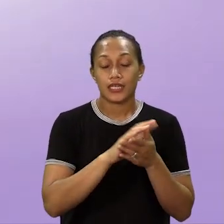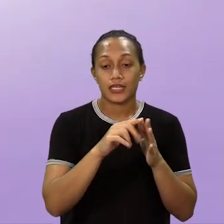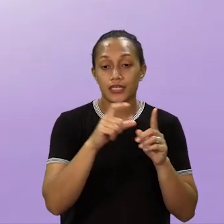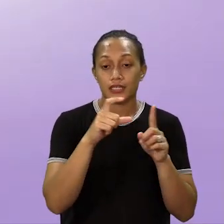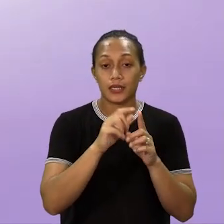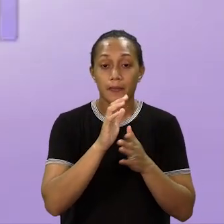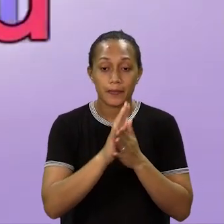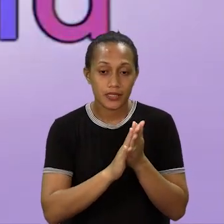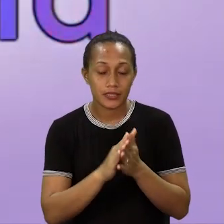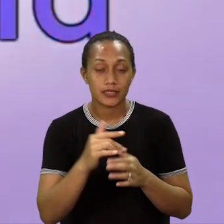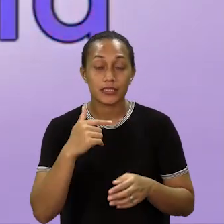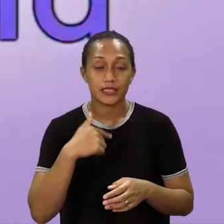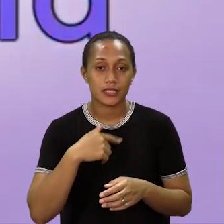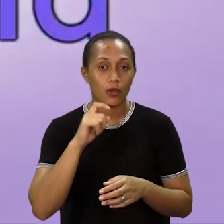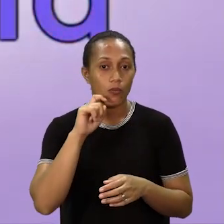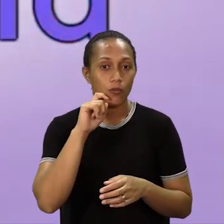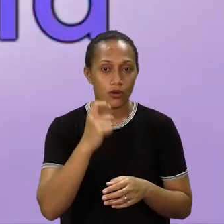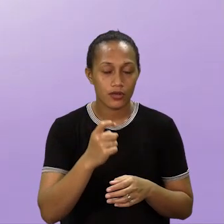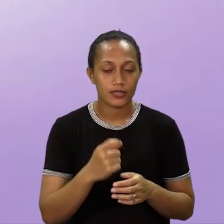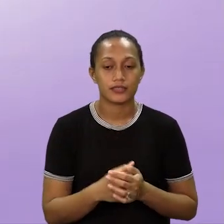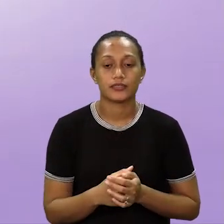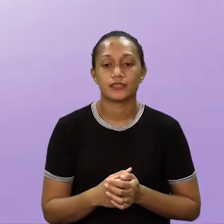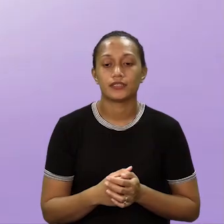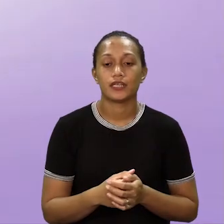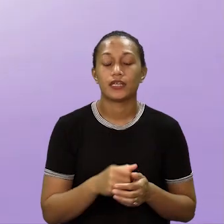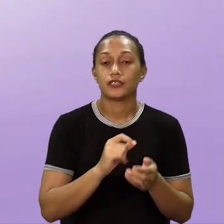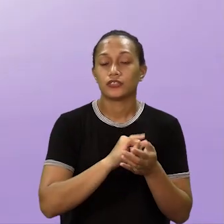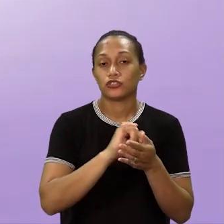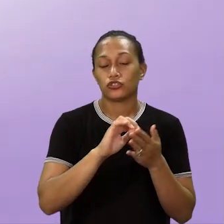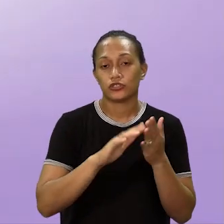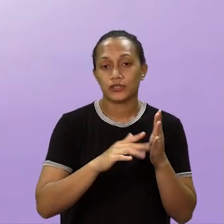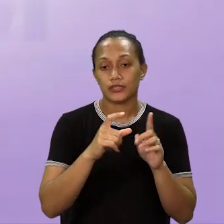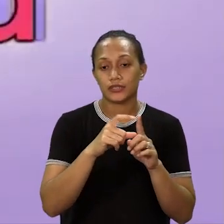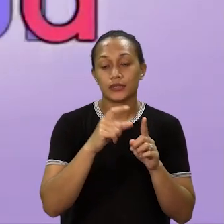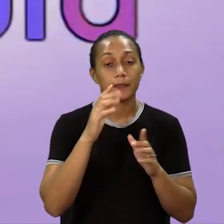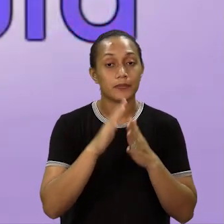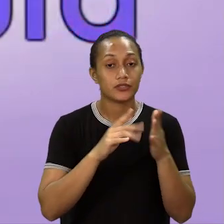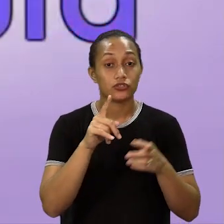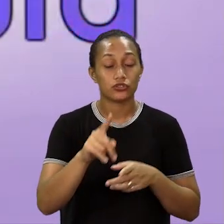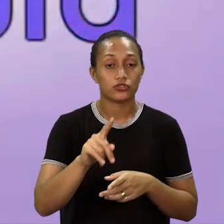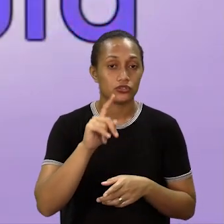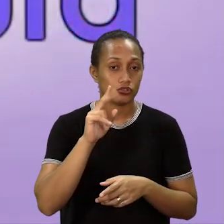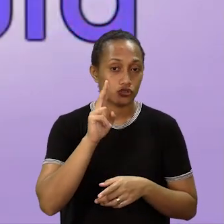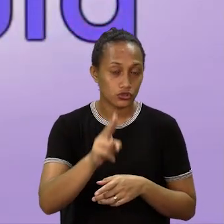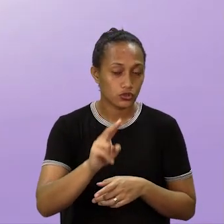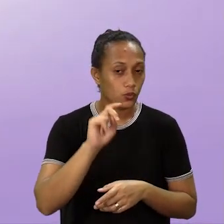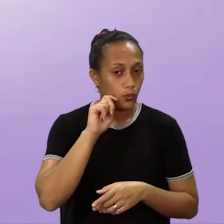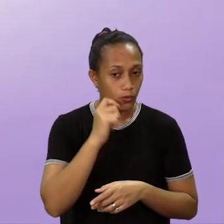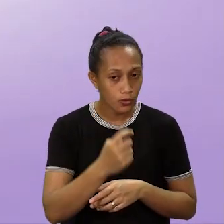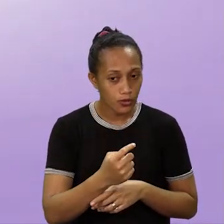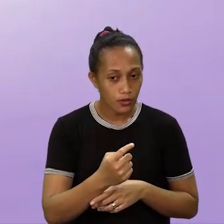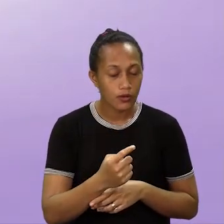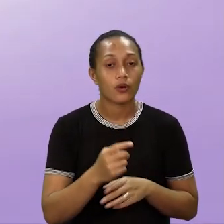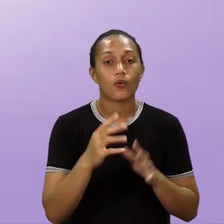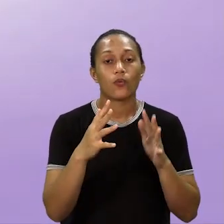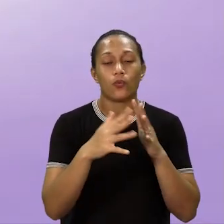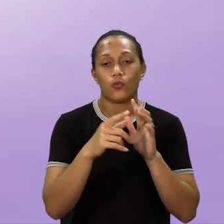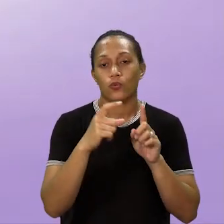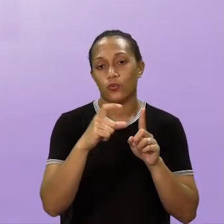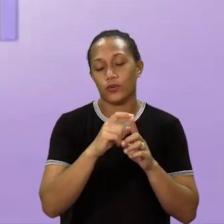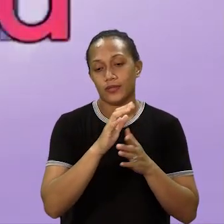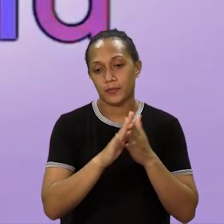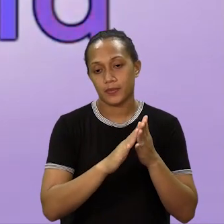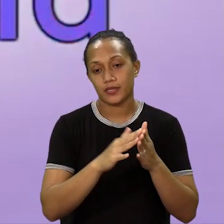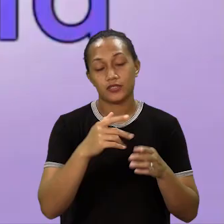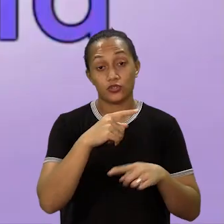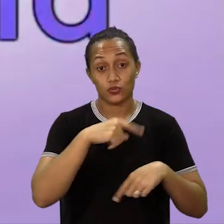I would. He'd means he would. She'd mean she